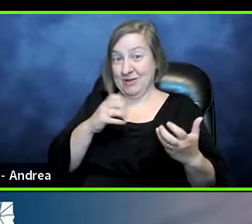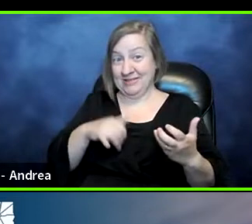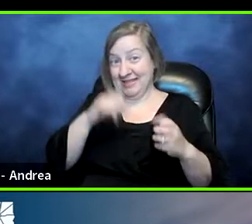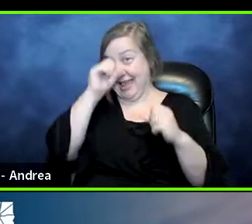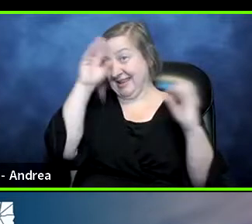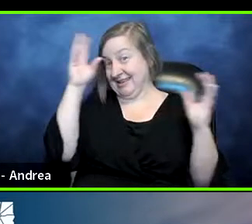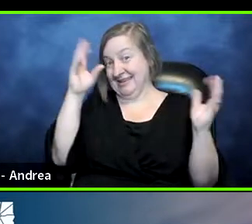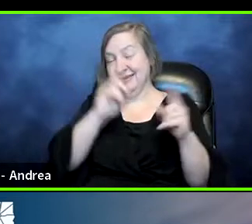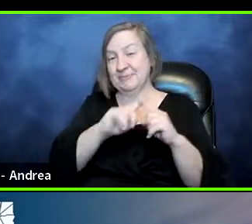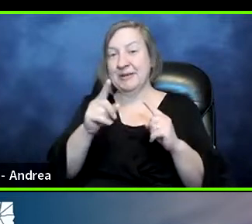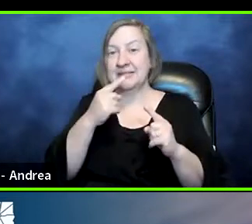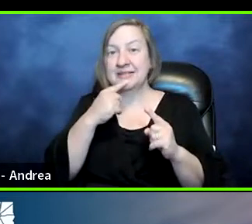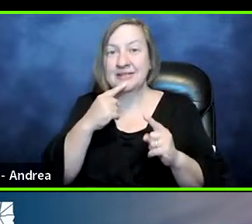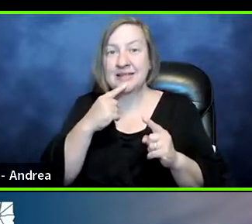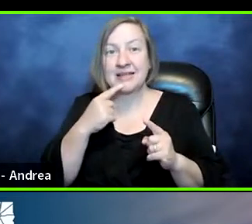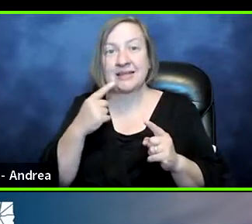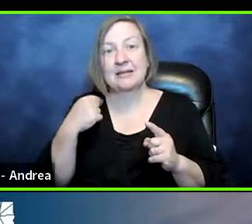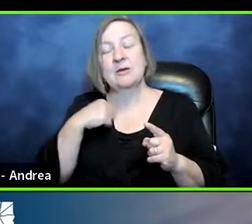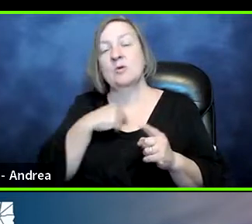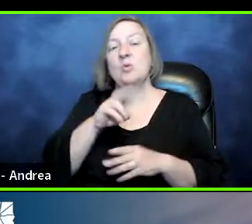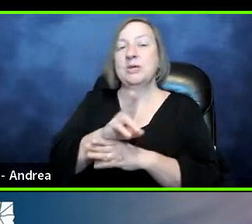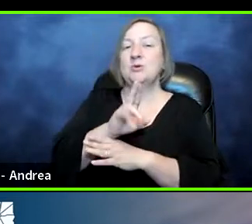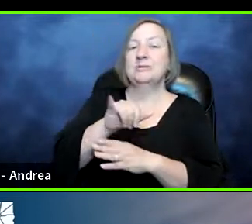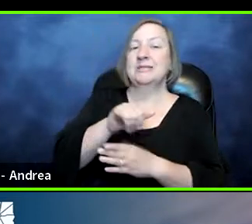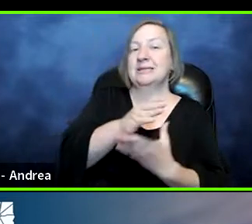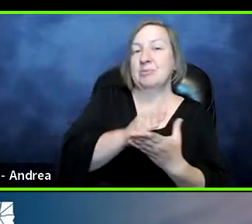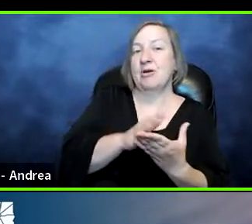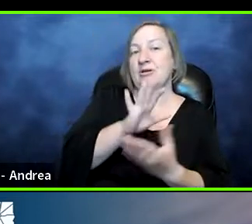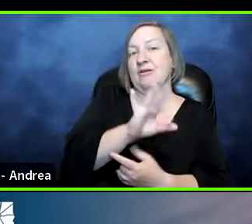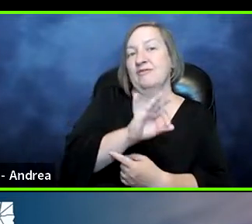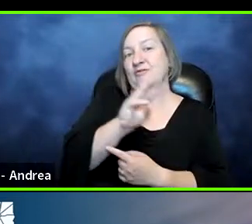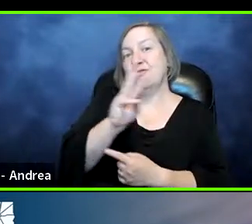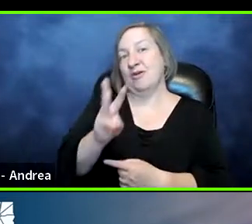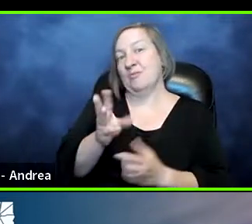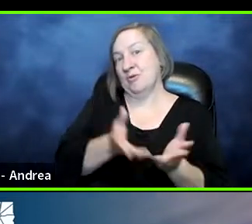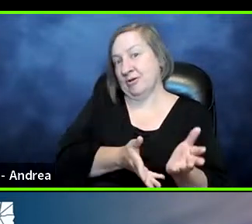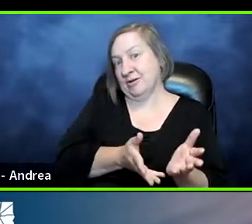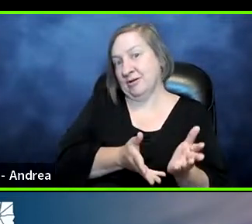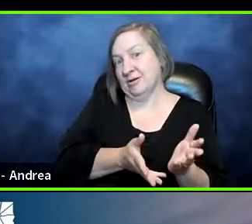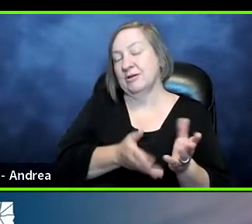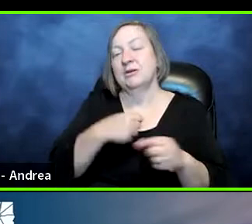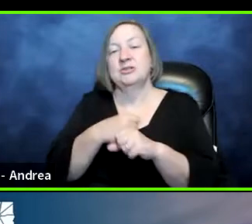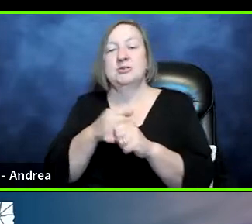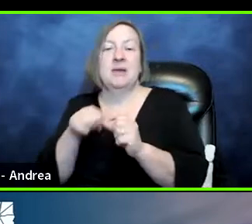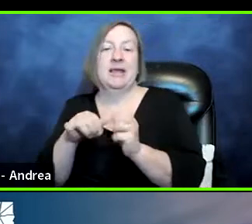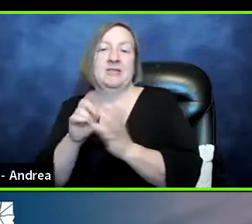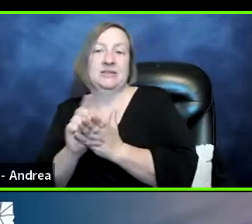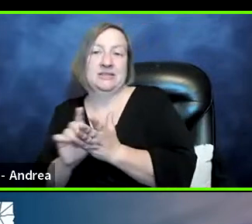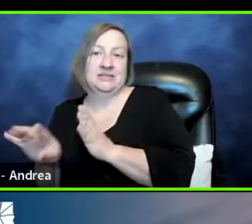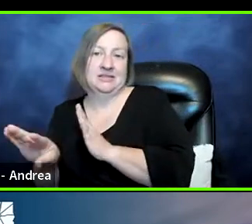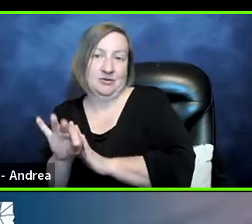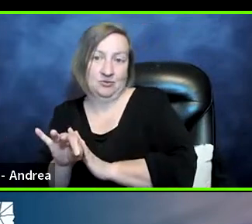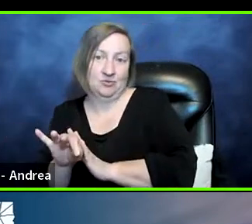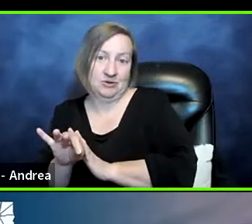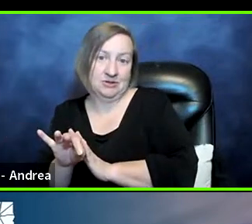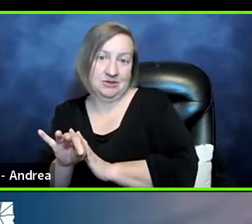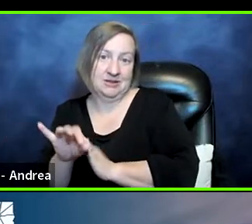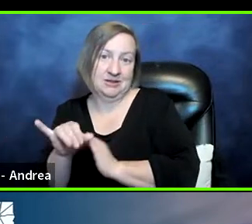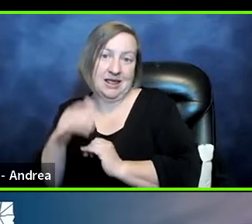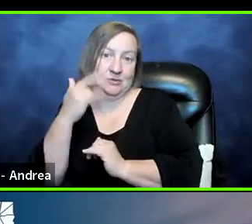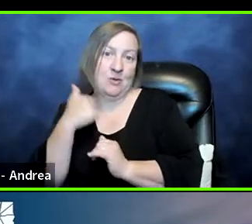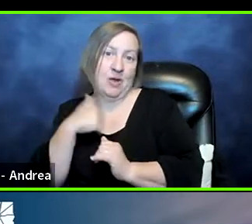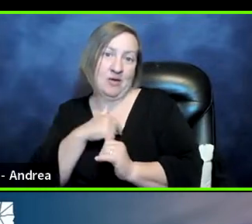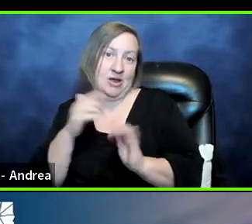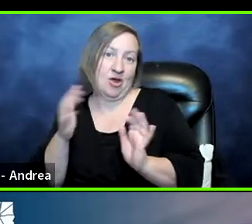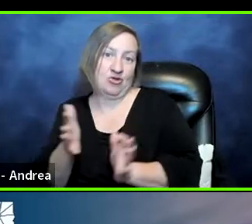just to say, hey, we use this part of the framework to make this design choice, and that's why we're